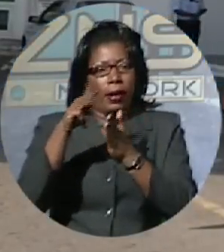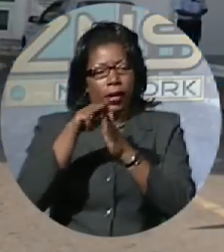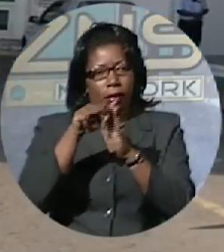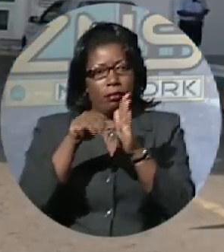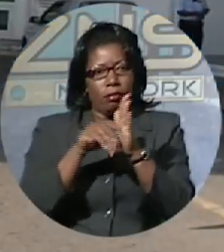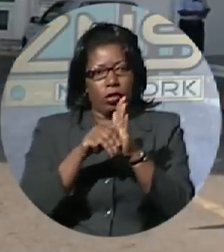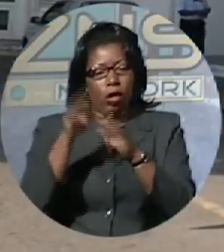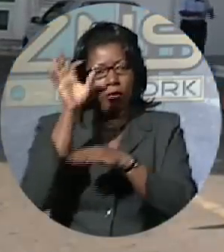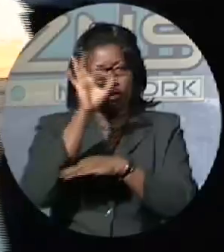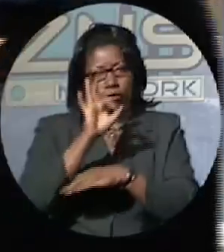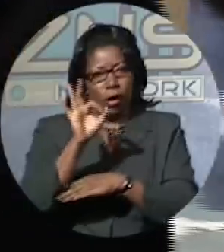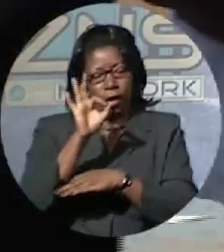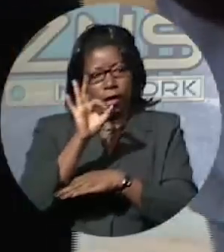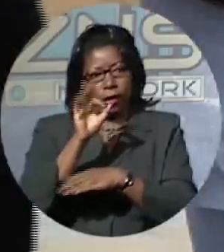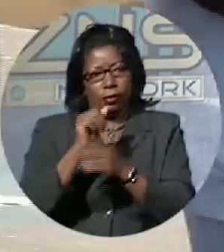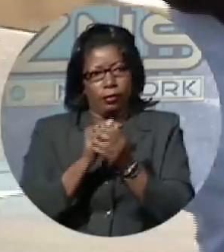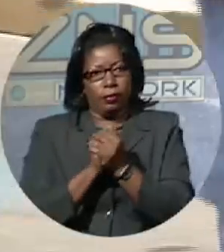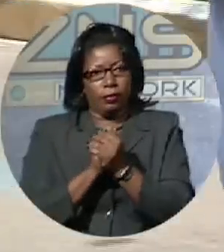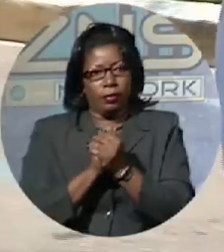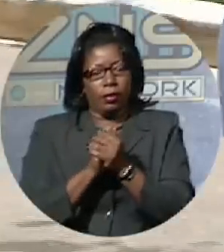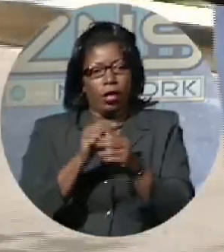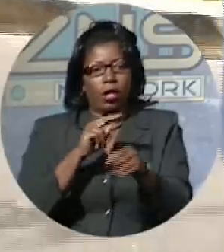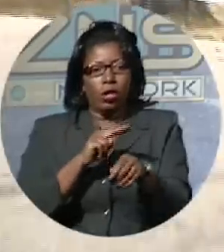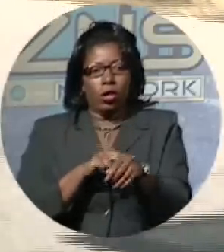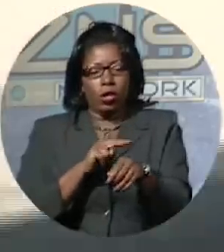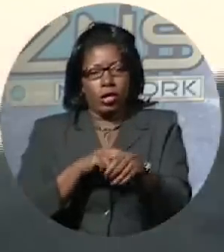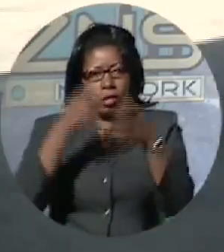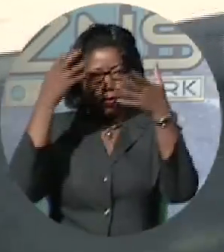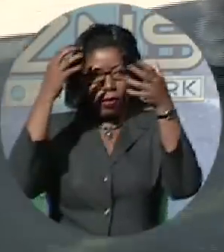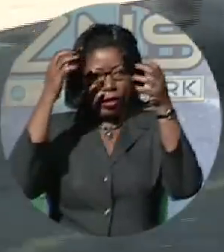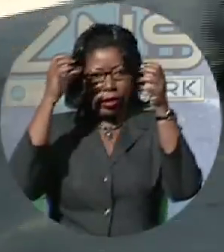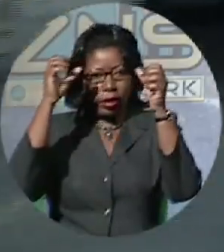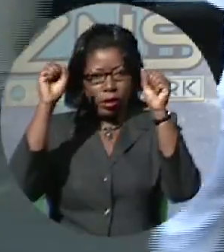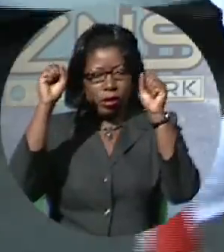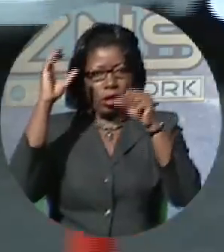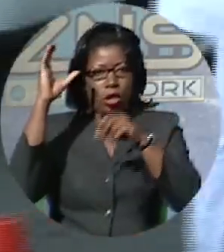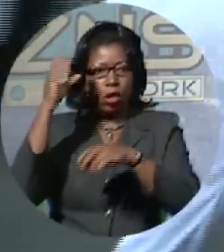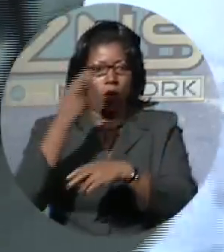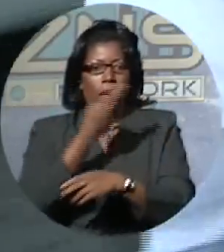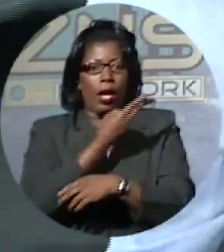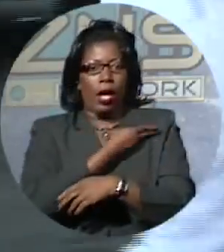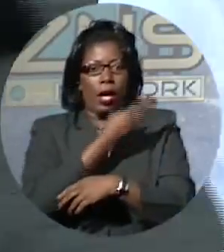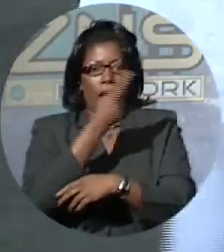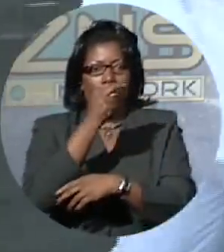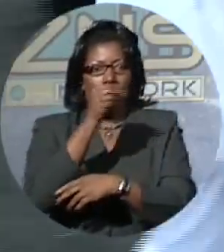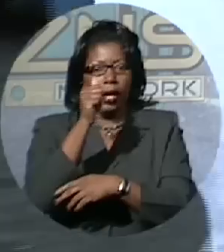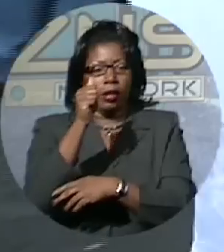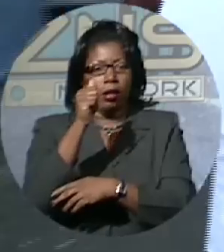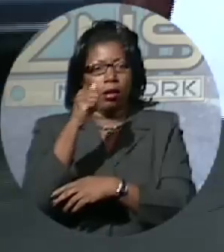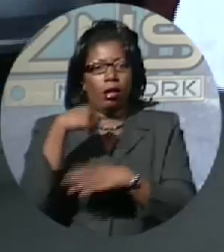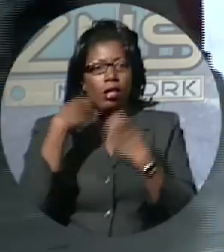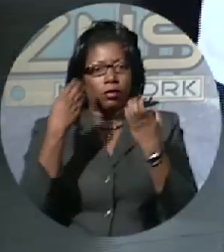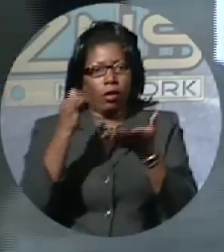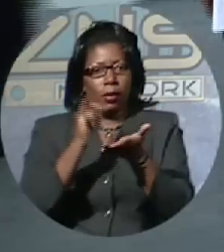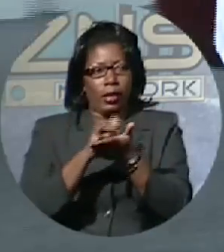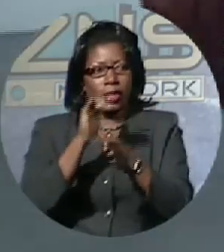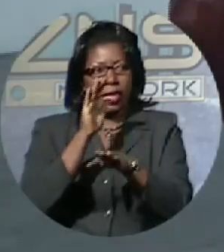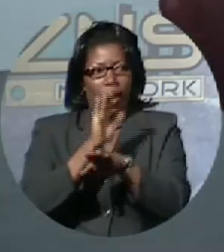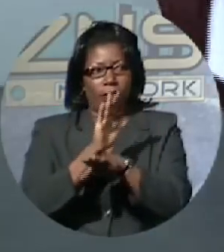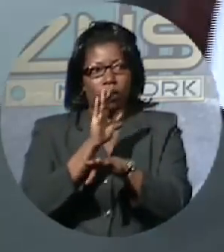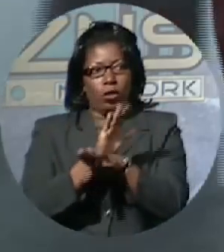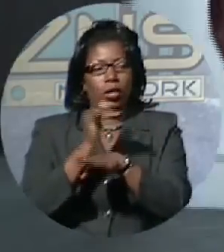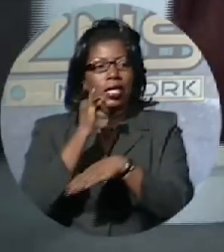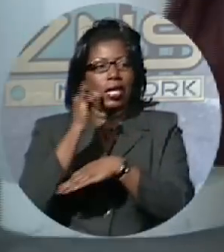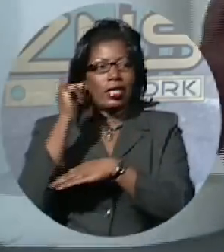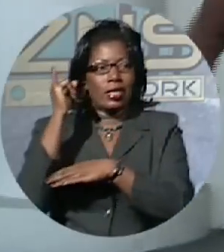Friday in the form of vouchers. Nurses Union President Cleola Hamilton confirmed that with our news team this afternoon. Yesterday,